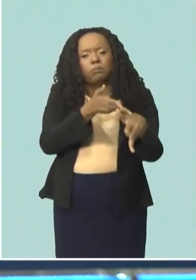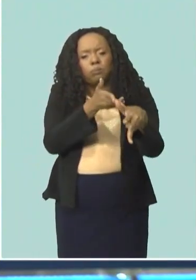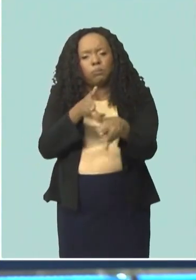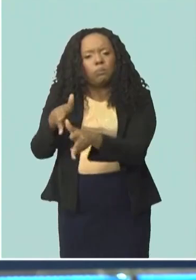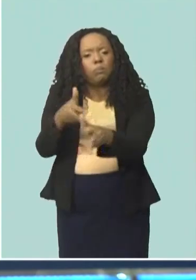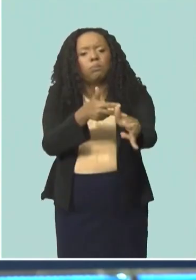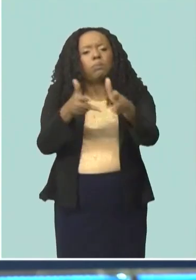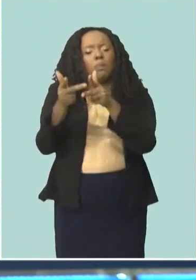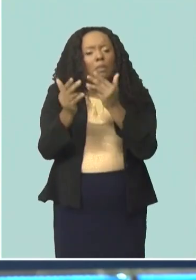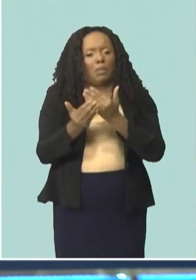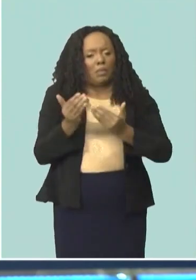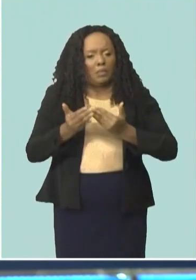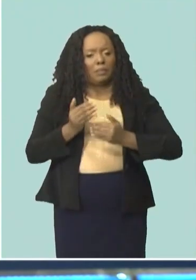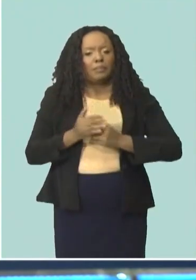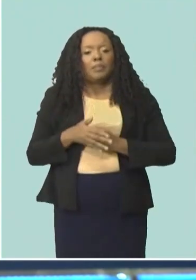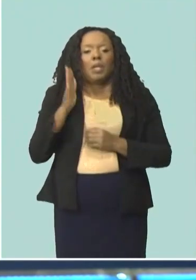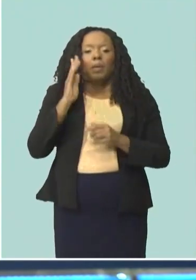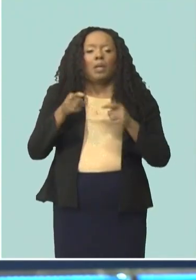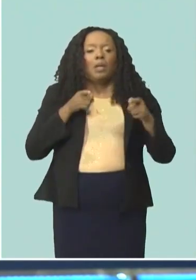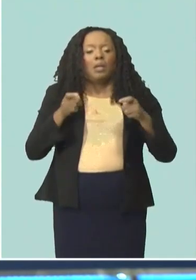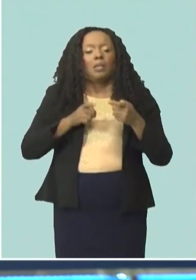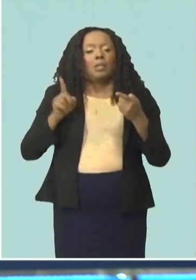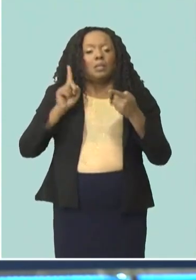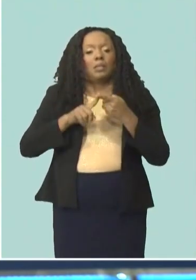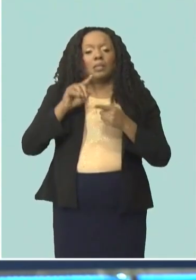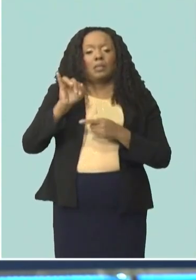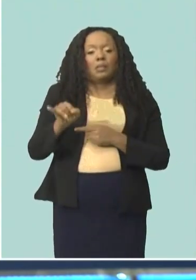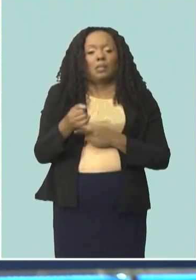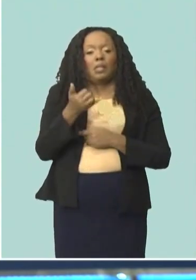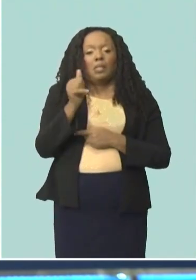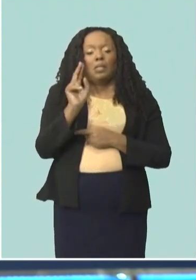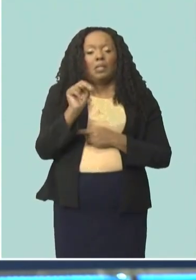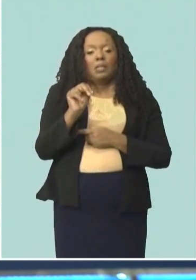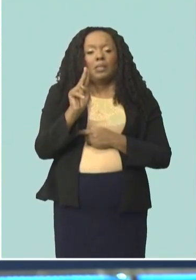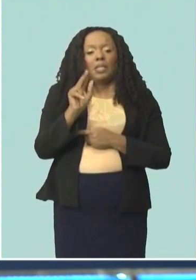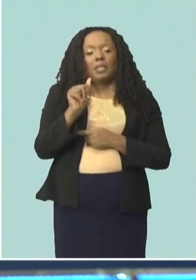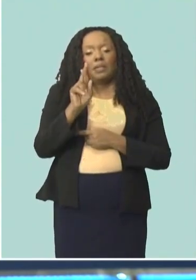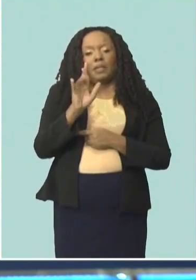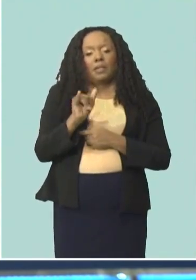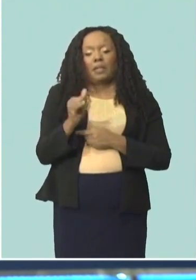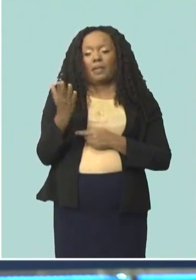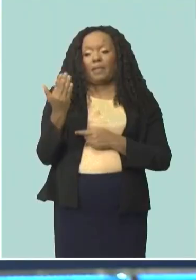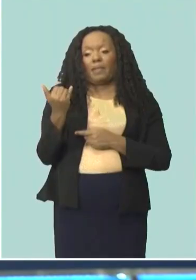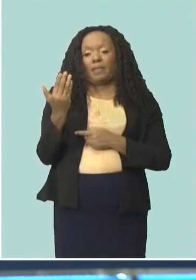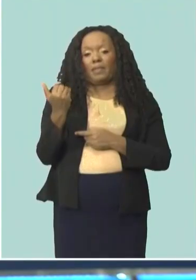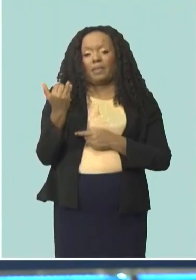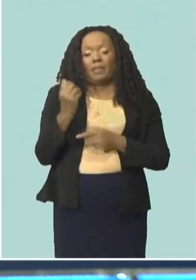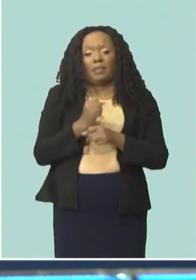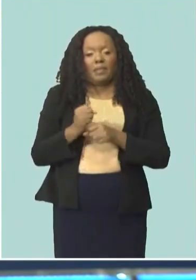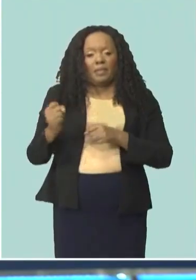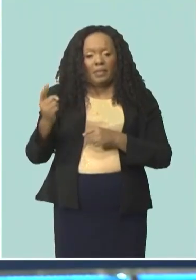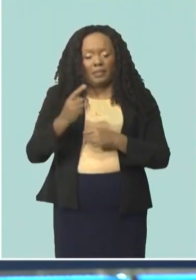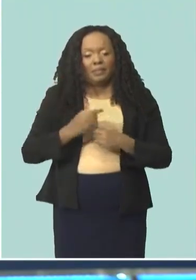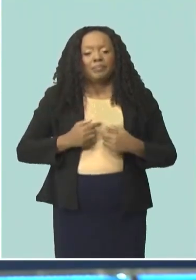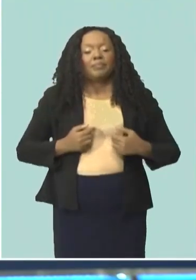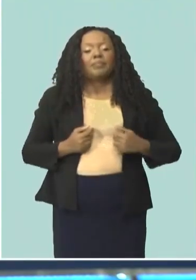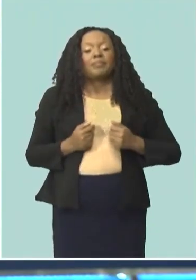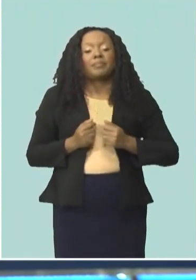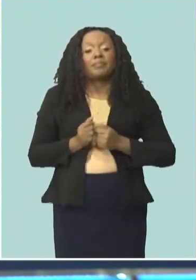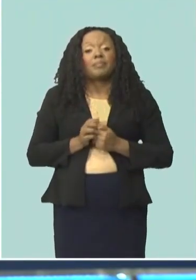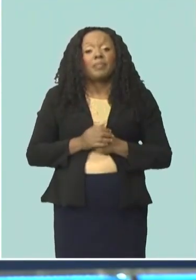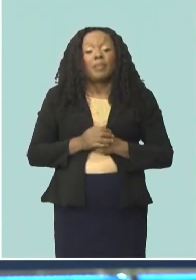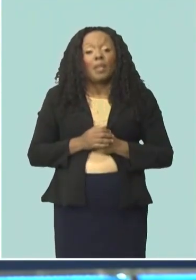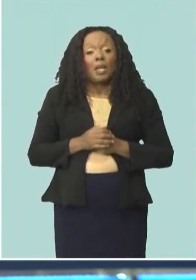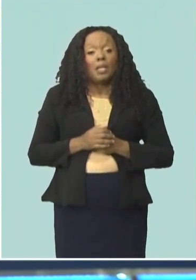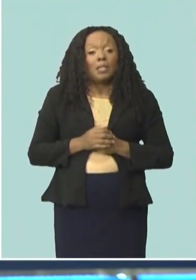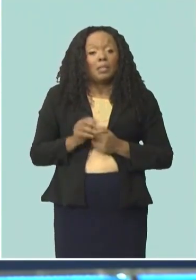management operation will continue until January 15th next year. Relief tonight for public service vehicle